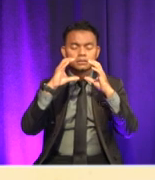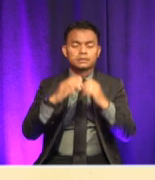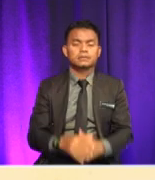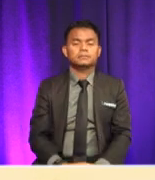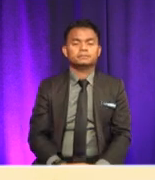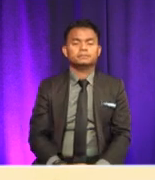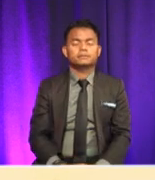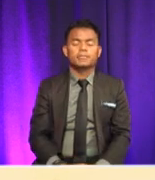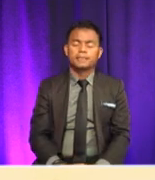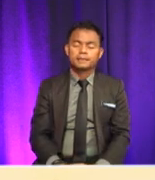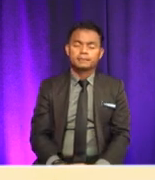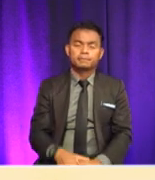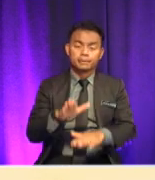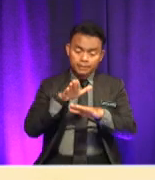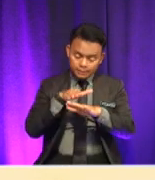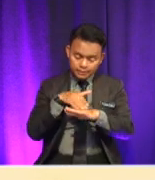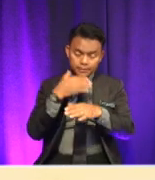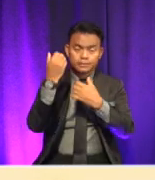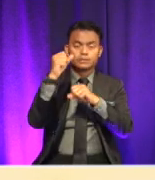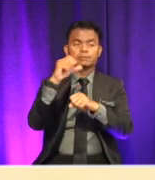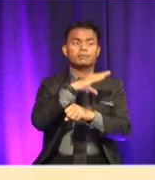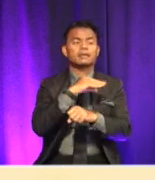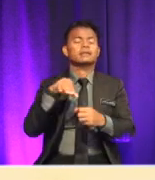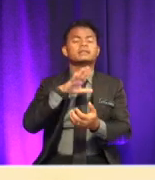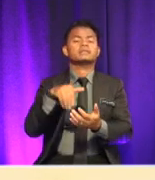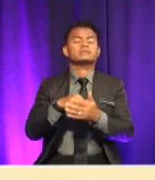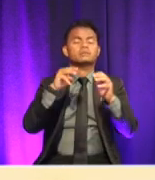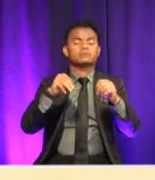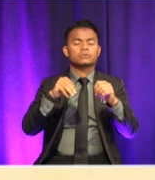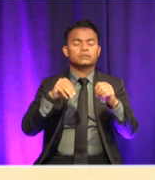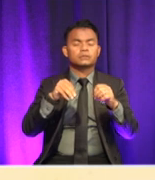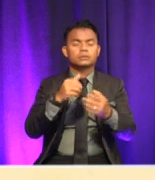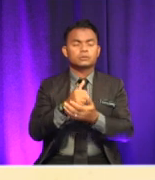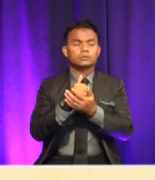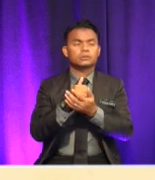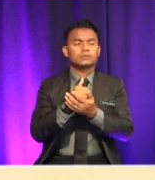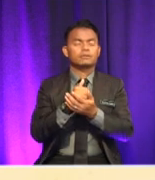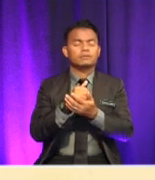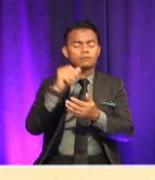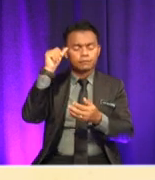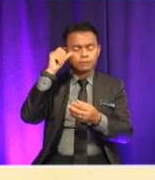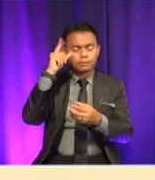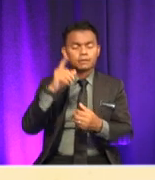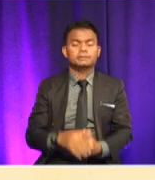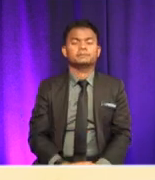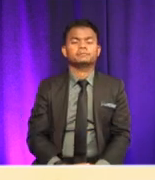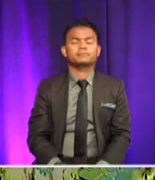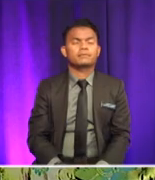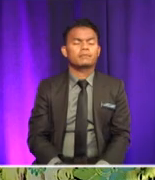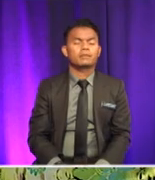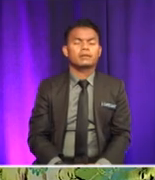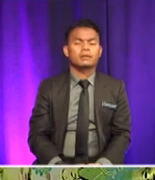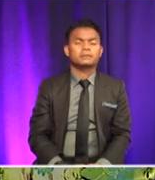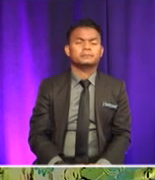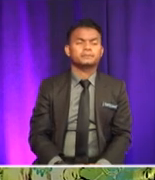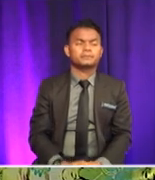the scene. This is what student must be aware of. Use this word, tone, mood, the setting. Okay?